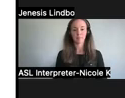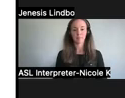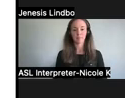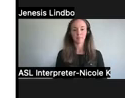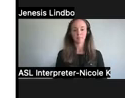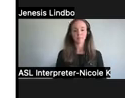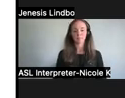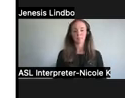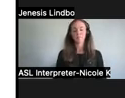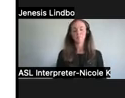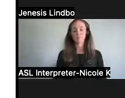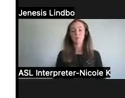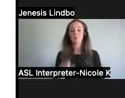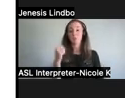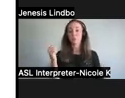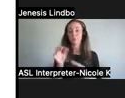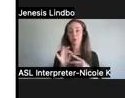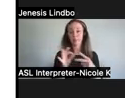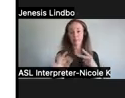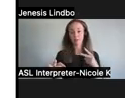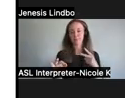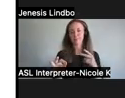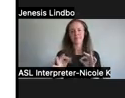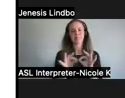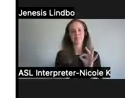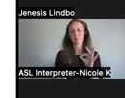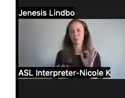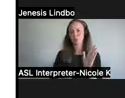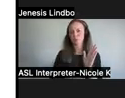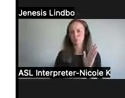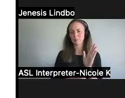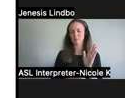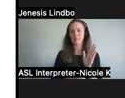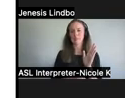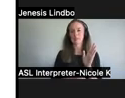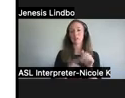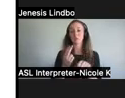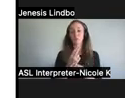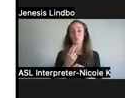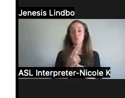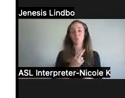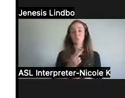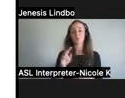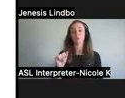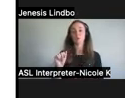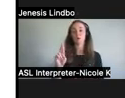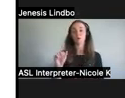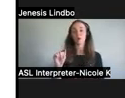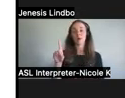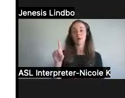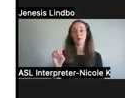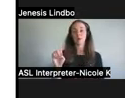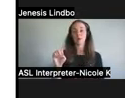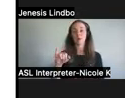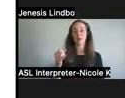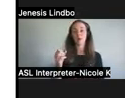Another option is that's a very simple and cheap option is just using a arcade style joystick with buttons. So these can be